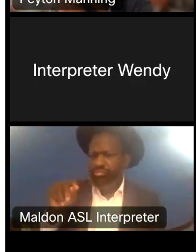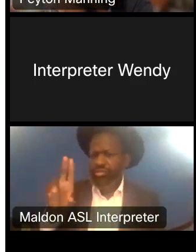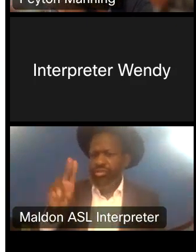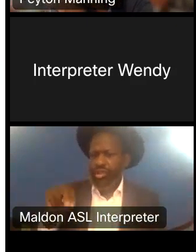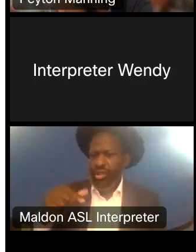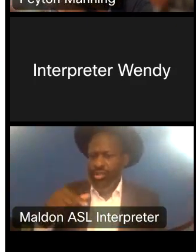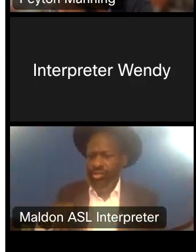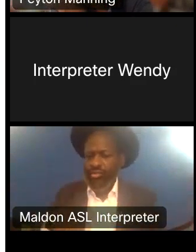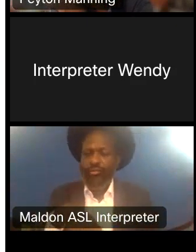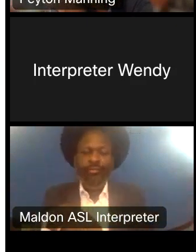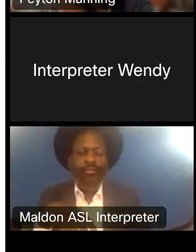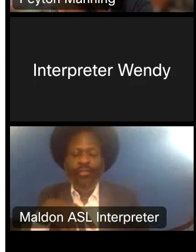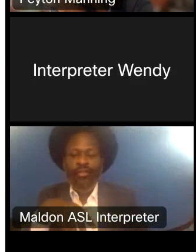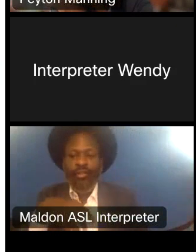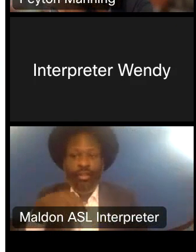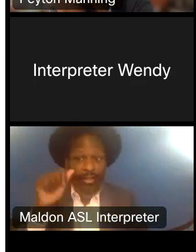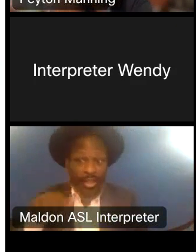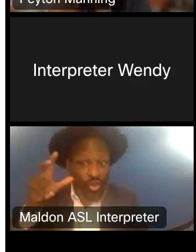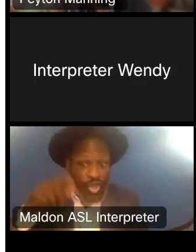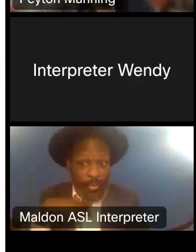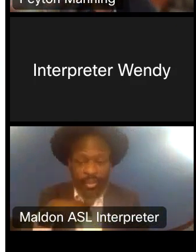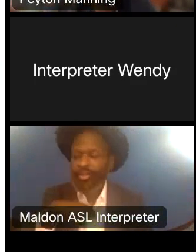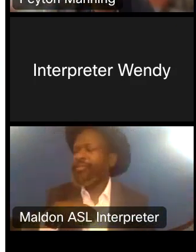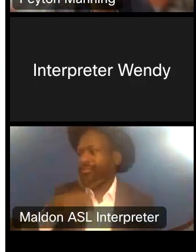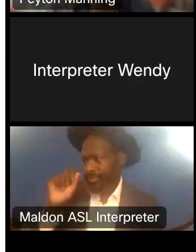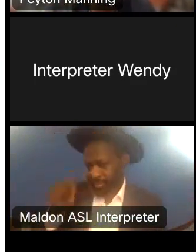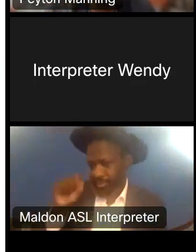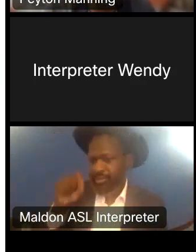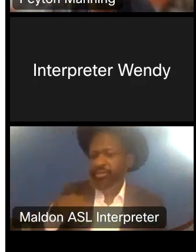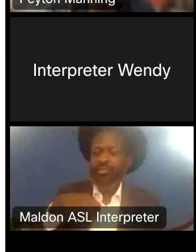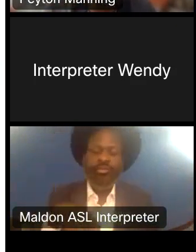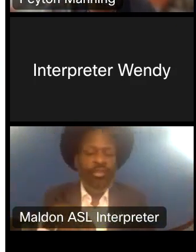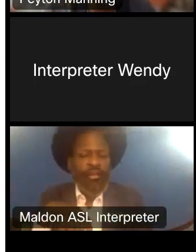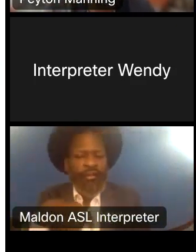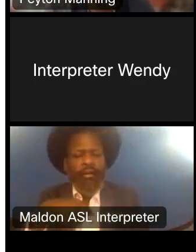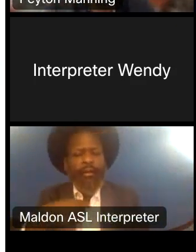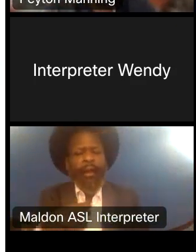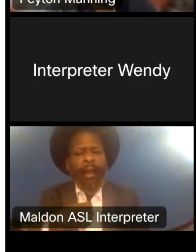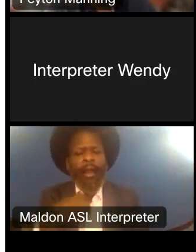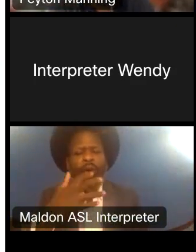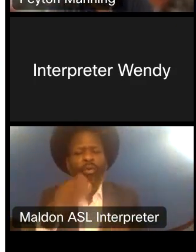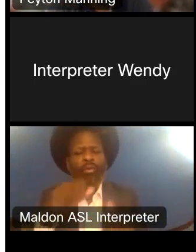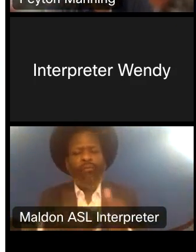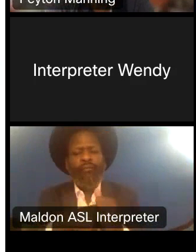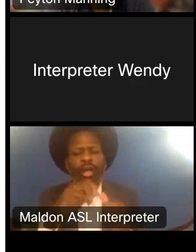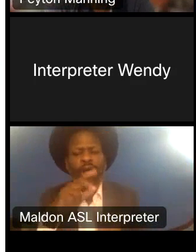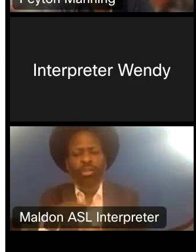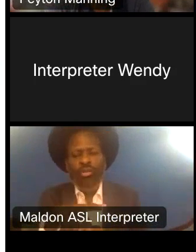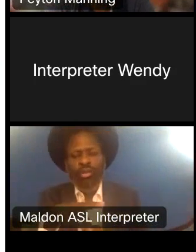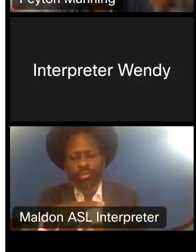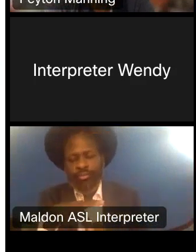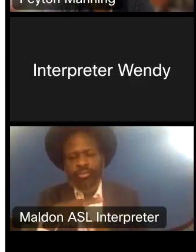Hi, can you hear me? Yes. I just wanted to follow up real quick on the access to the